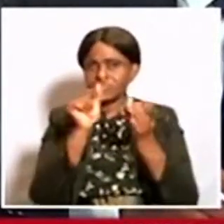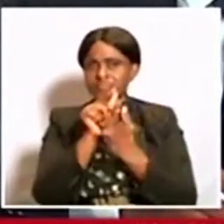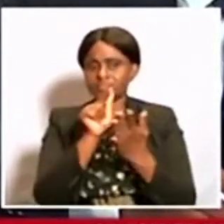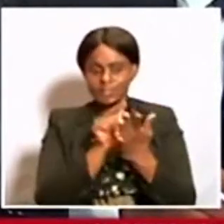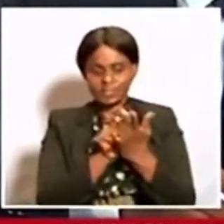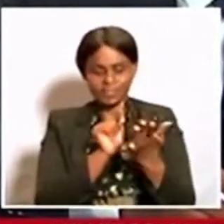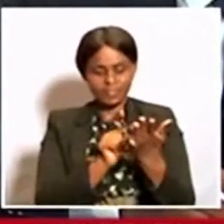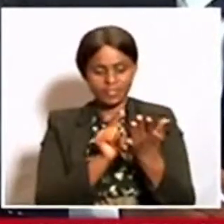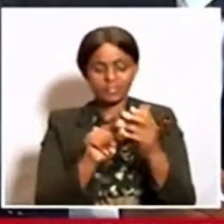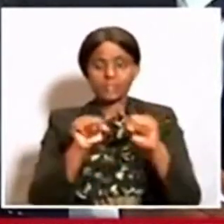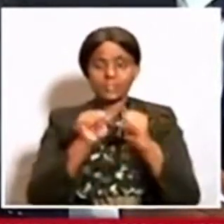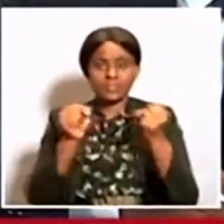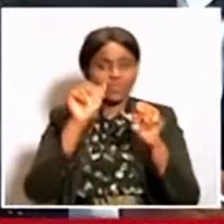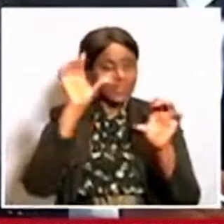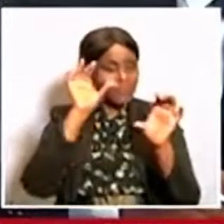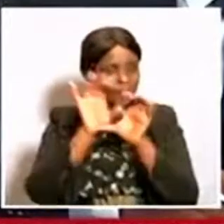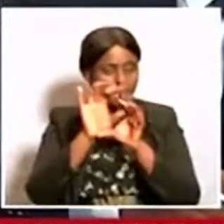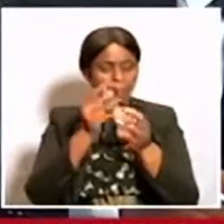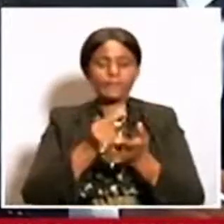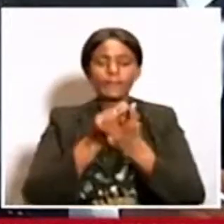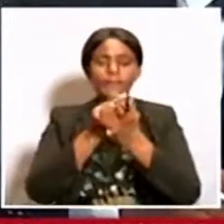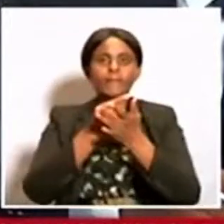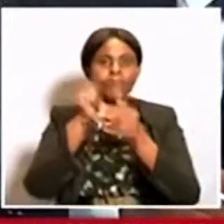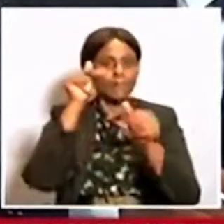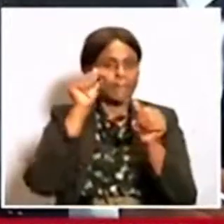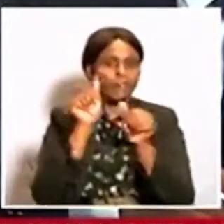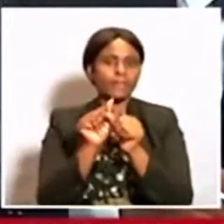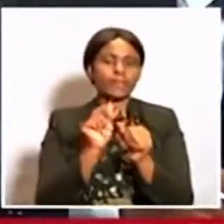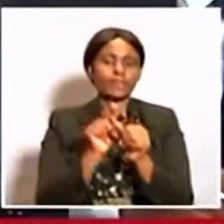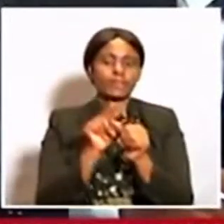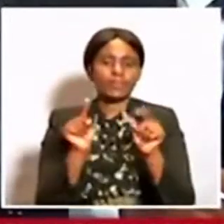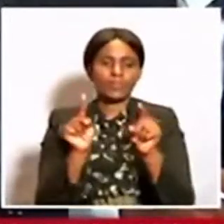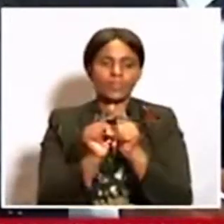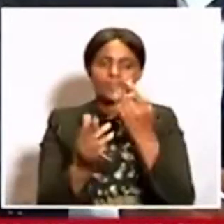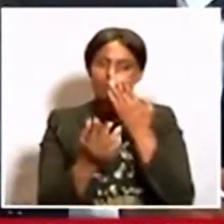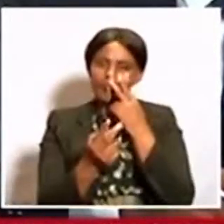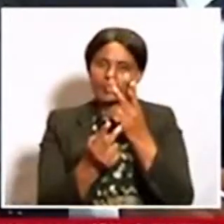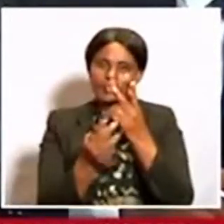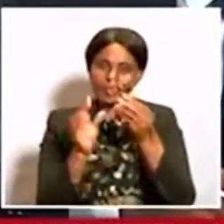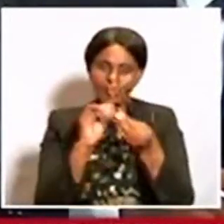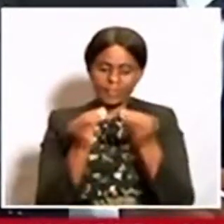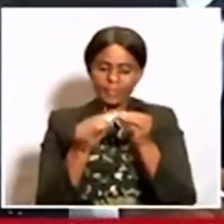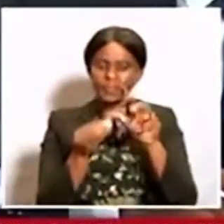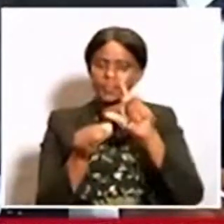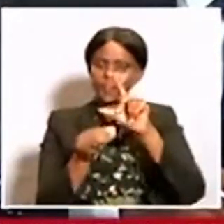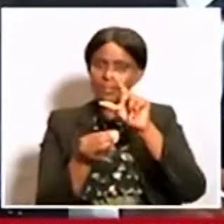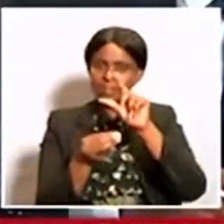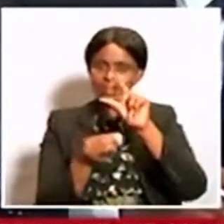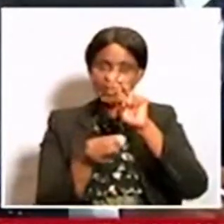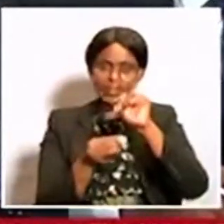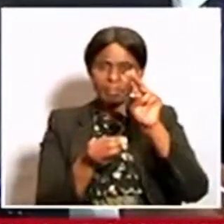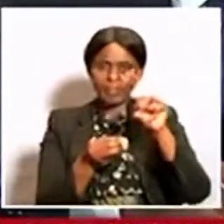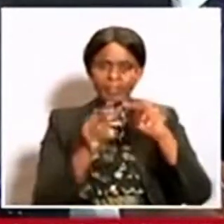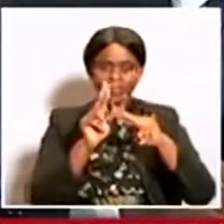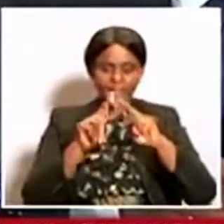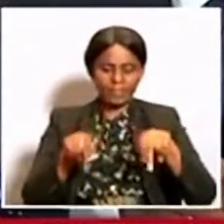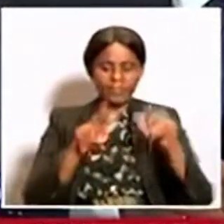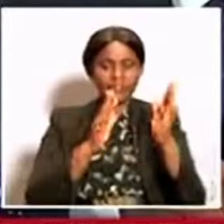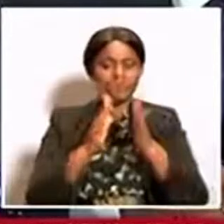the conditions of the grant agreement. See Appendix 22, Chair. Remedial